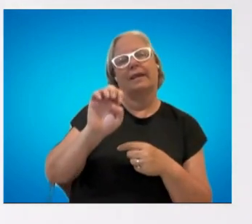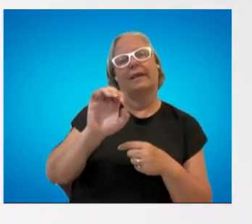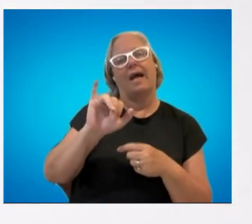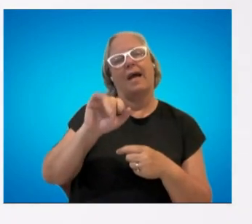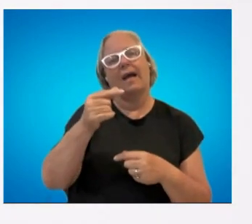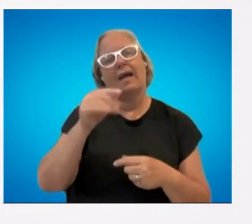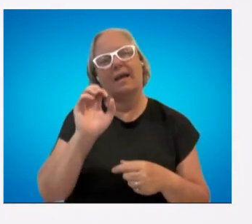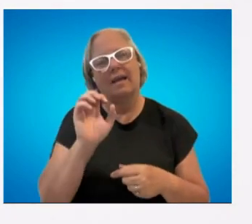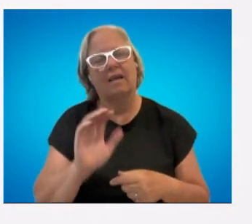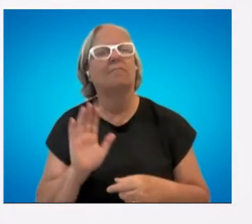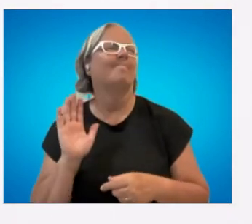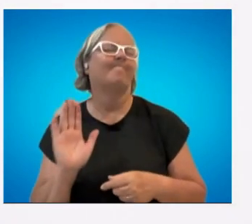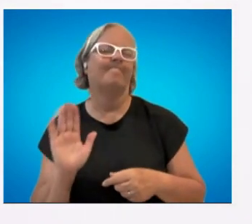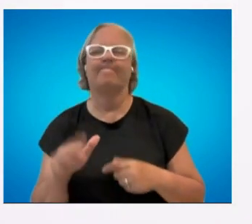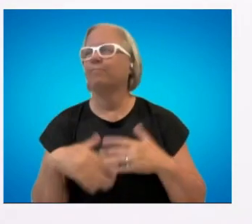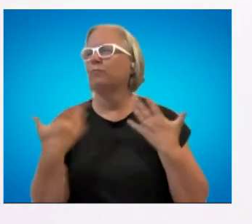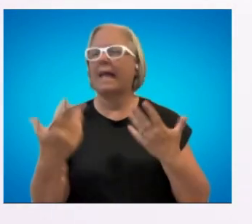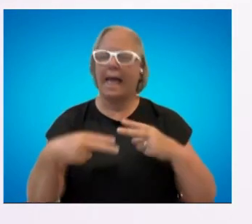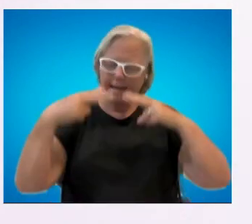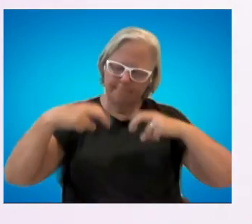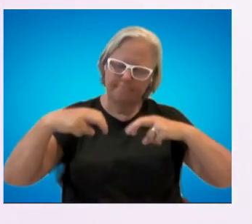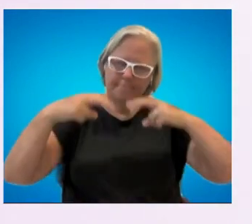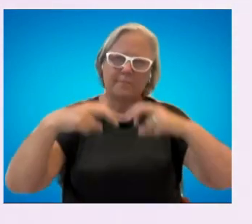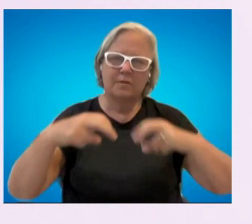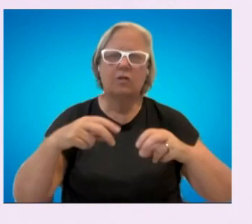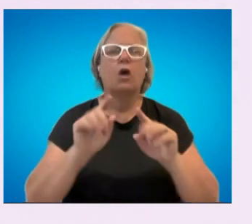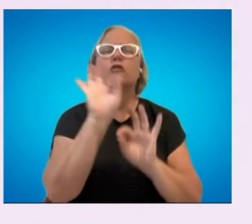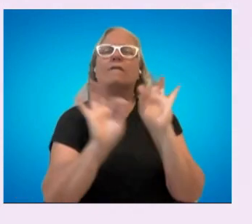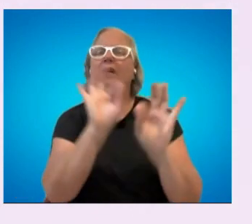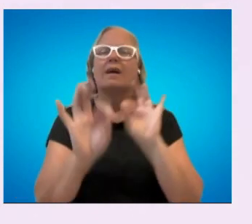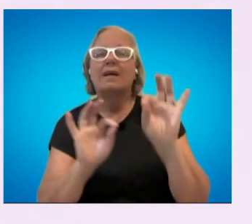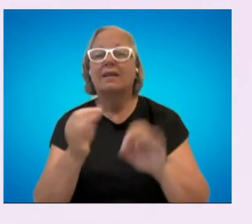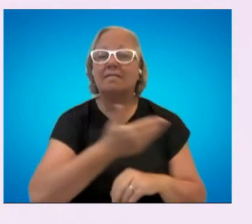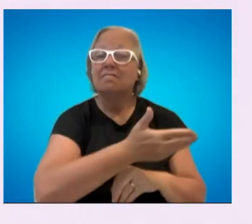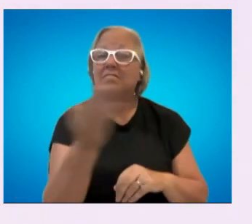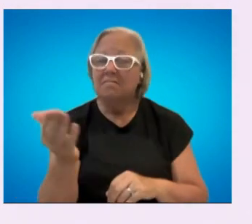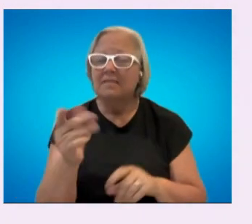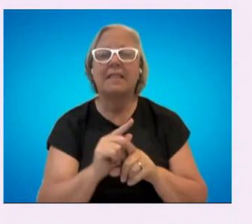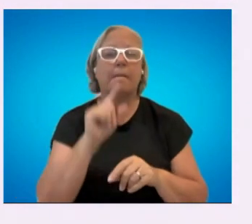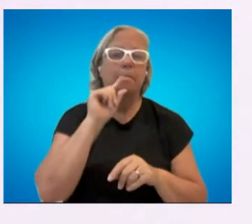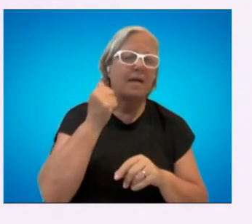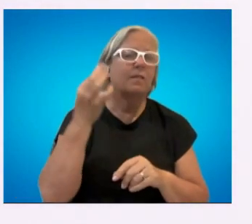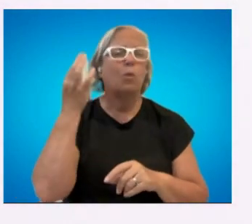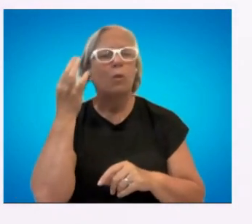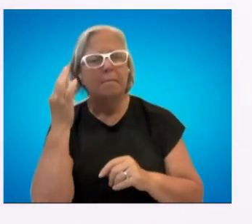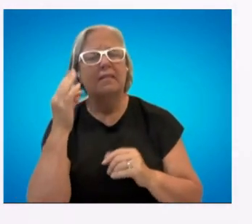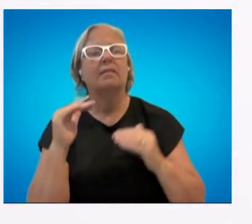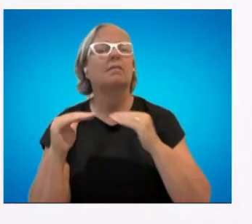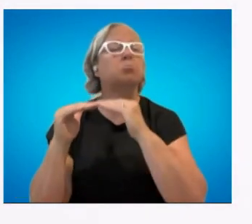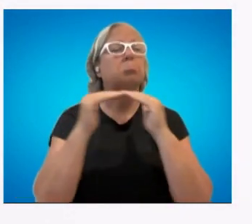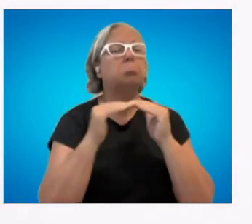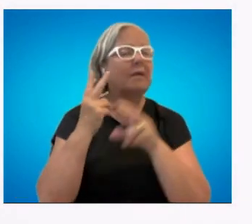inequalities, on gender inequalities in care. And more specifically, we